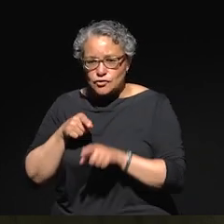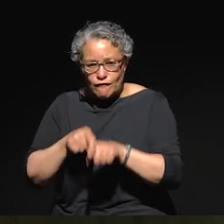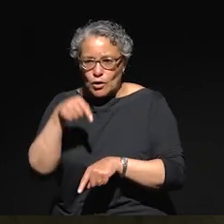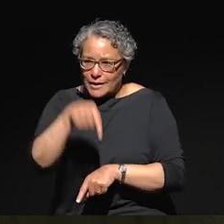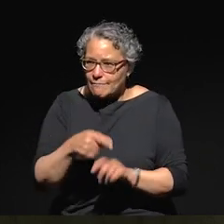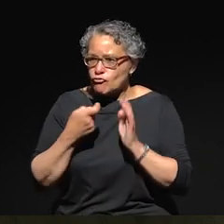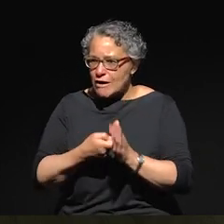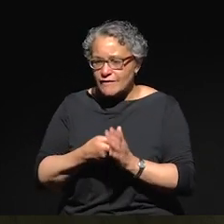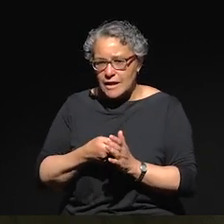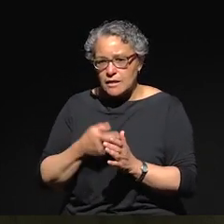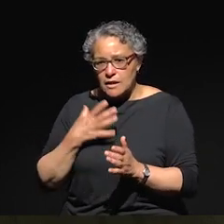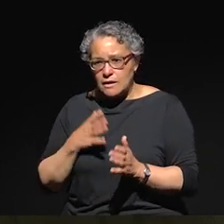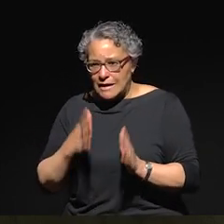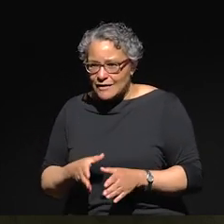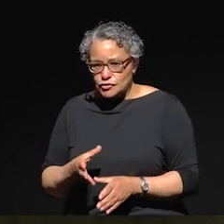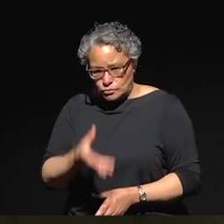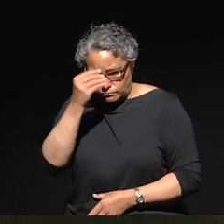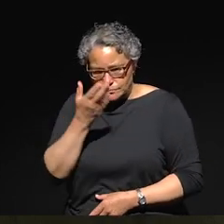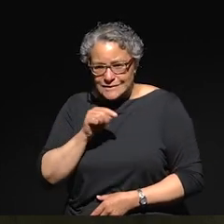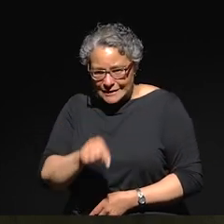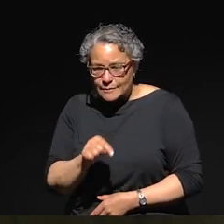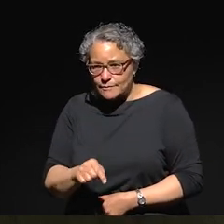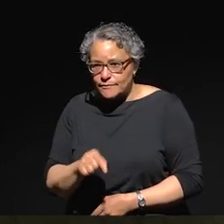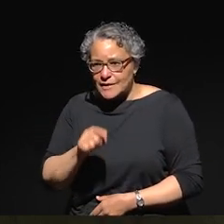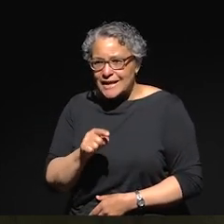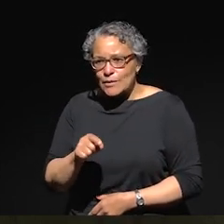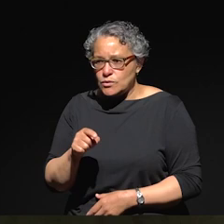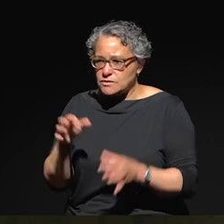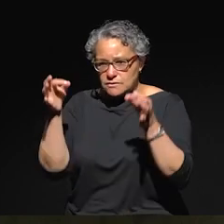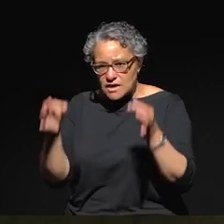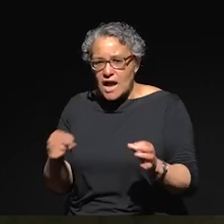as an artist. He's somehow neutral. He is the ideal everybody has to